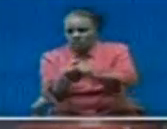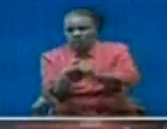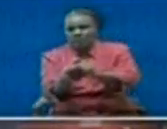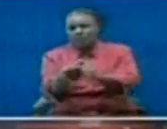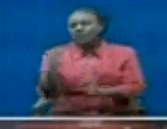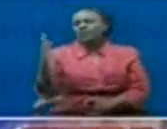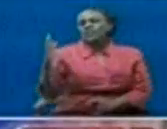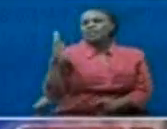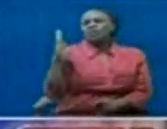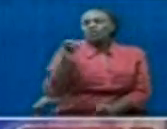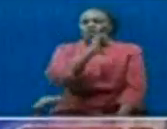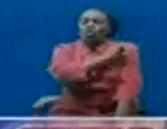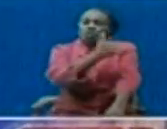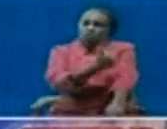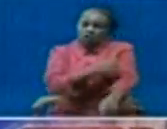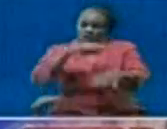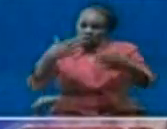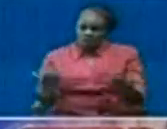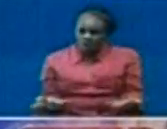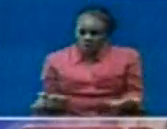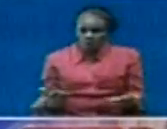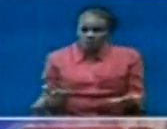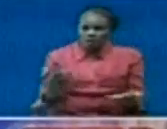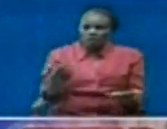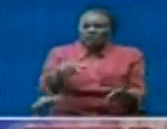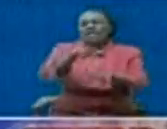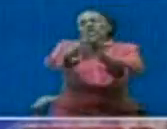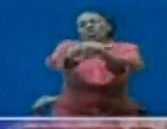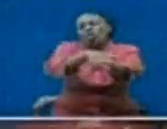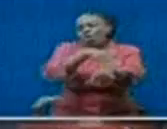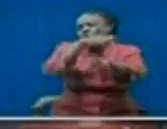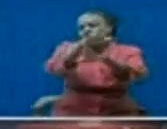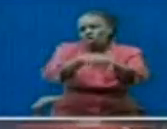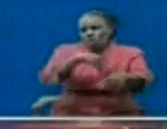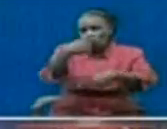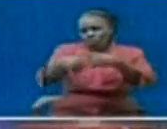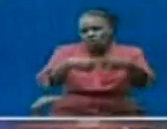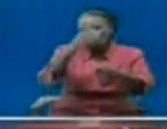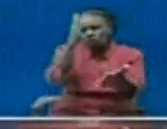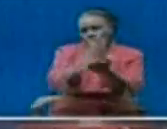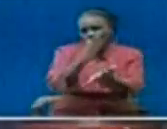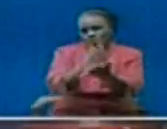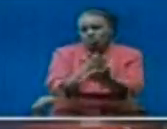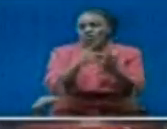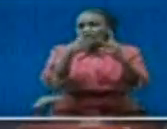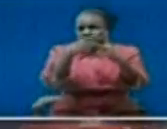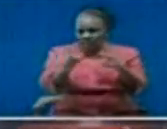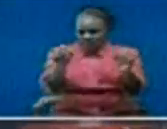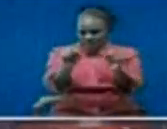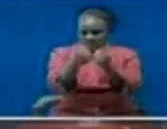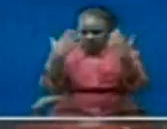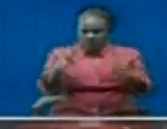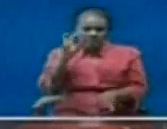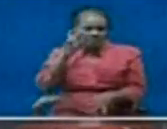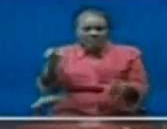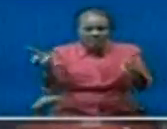the security agencies? And reforming security agencies is a slow process that I think has already started taking place here. We've